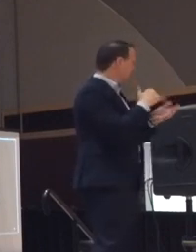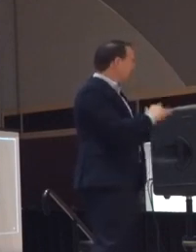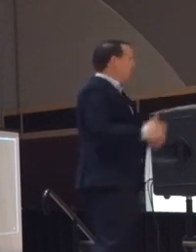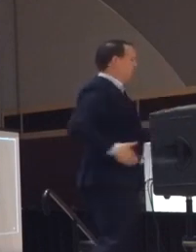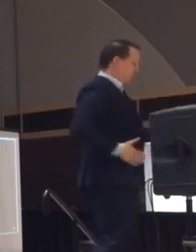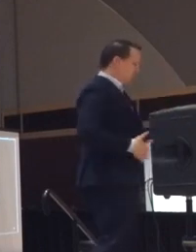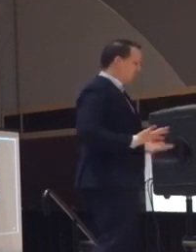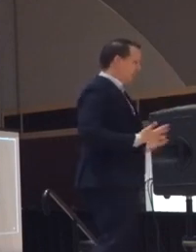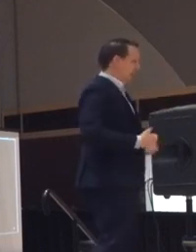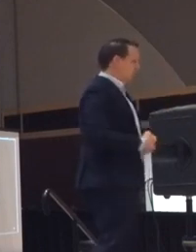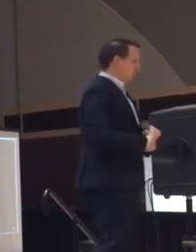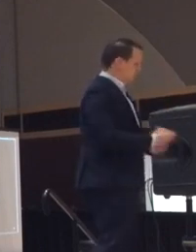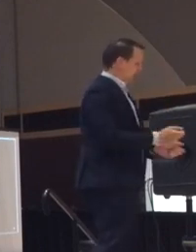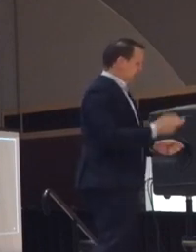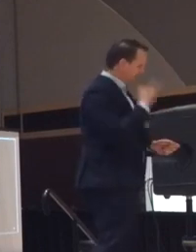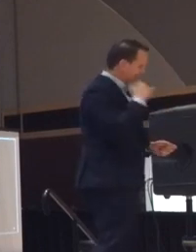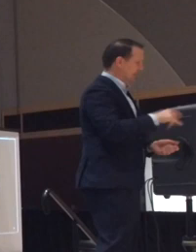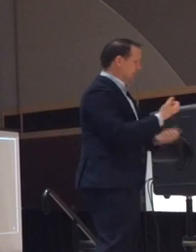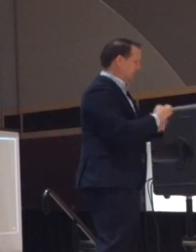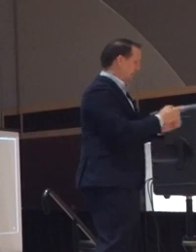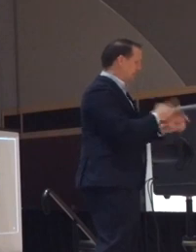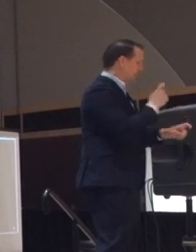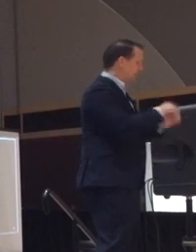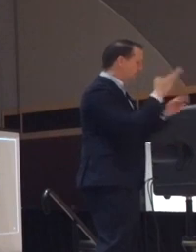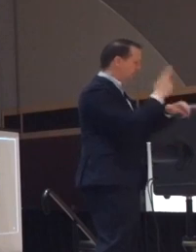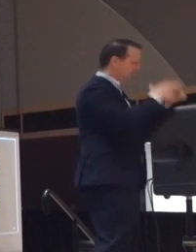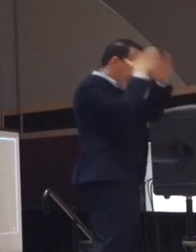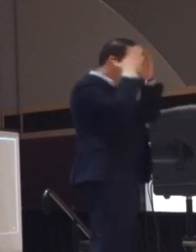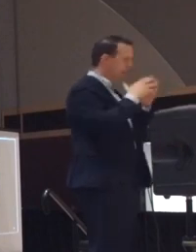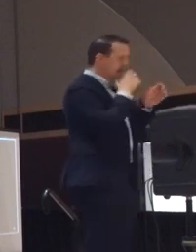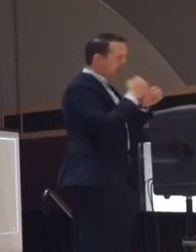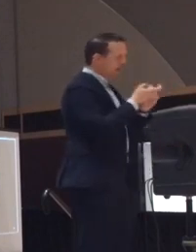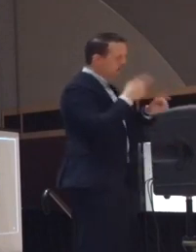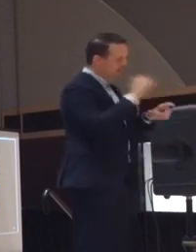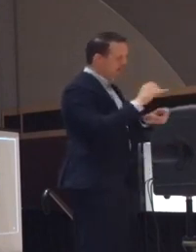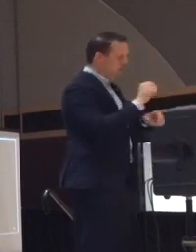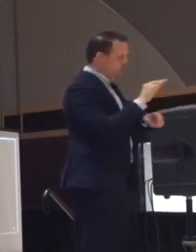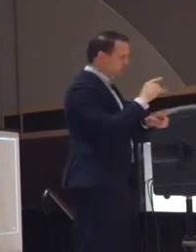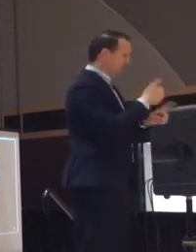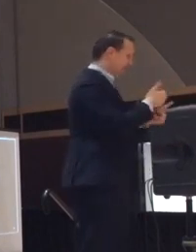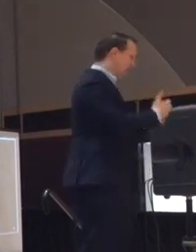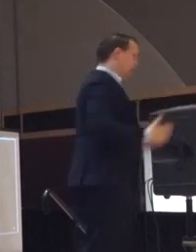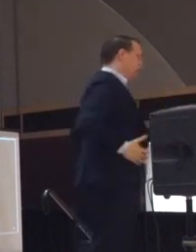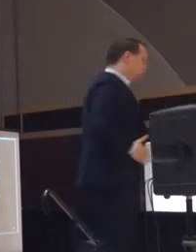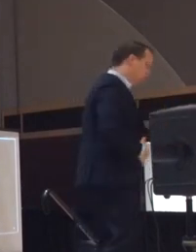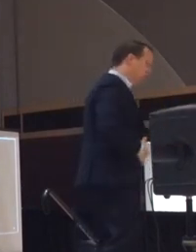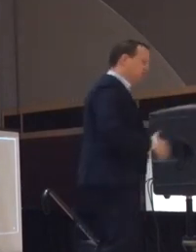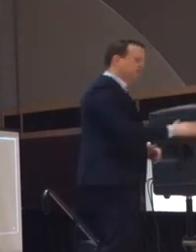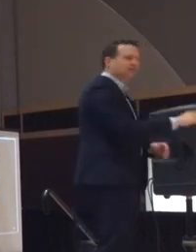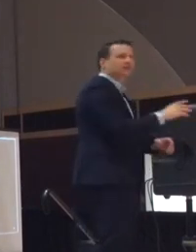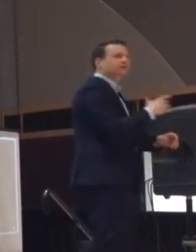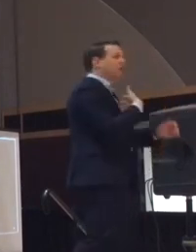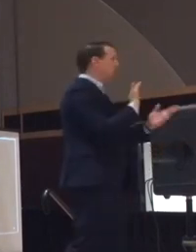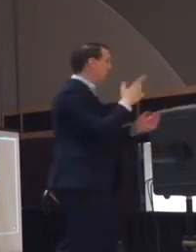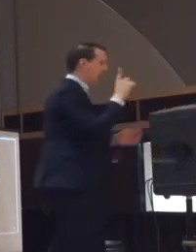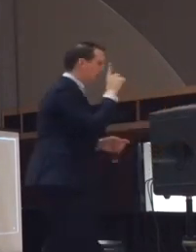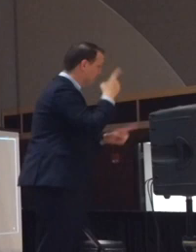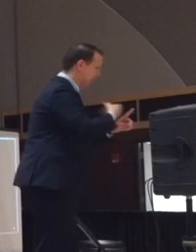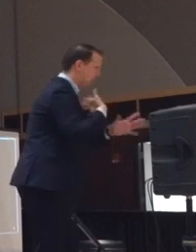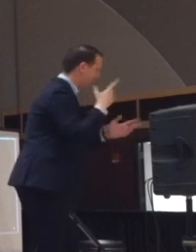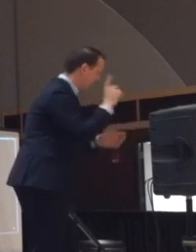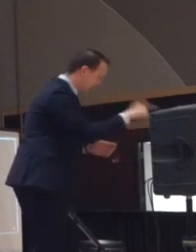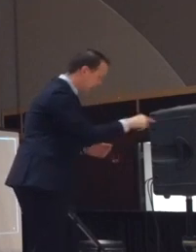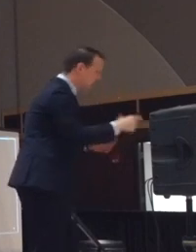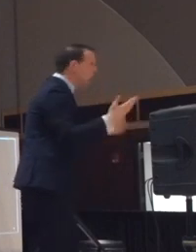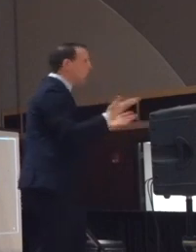because that's what it was made out of. Obviously, the helmet wasn't made out of that, but the suit itself. Okay, the thing I want to ask you is,